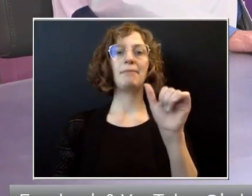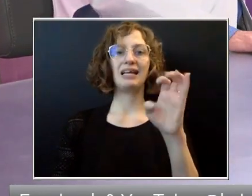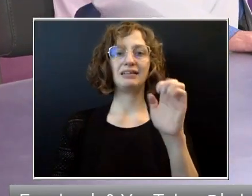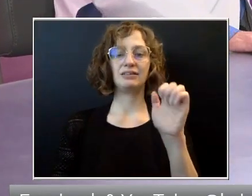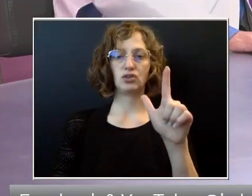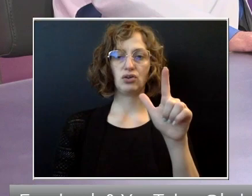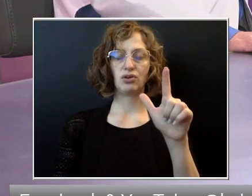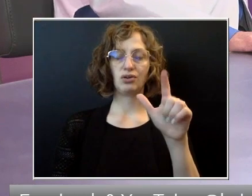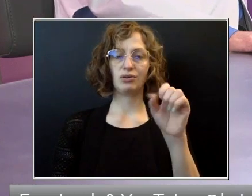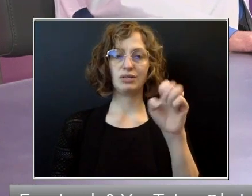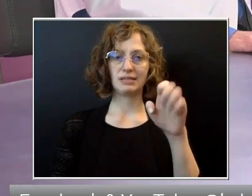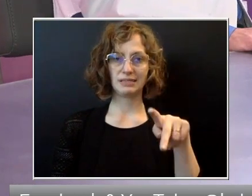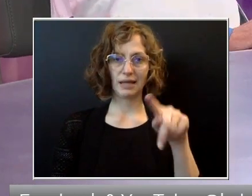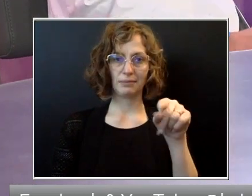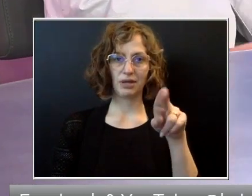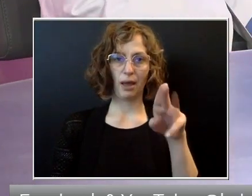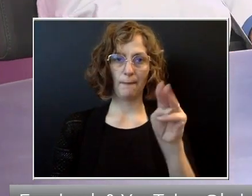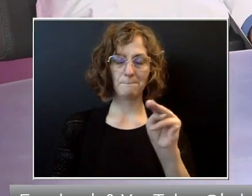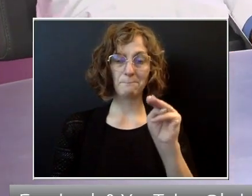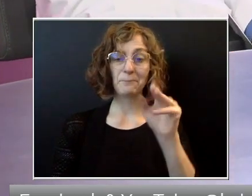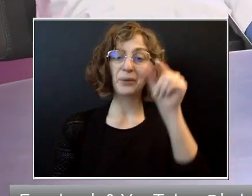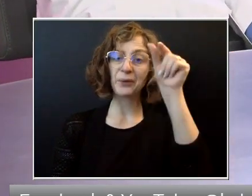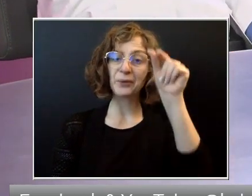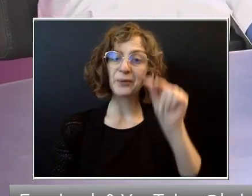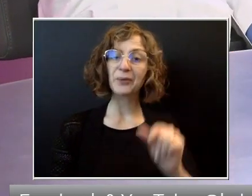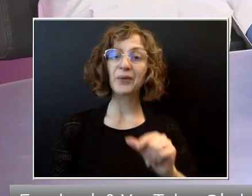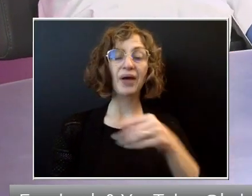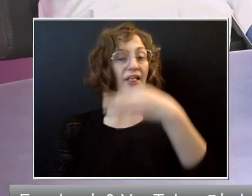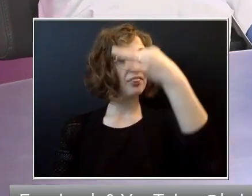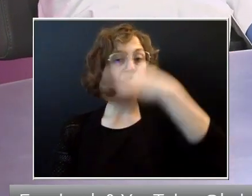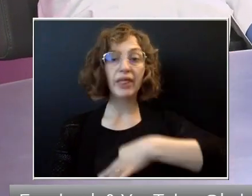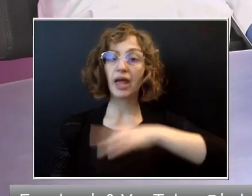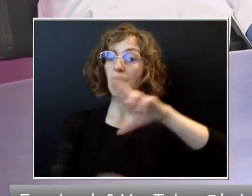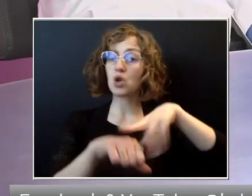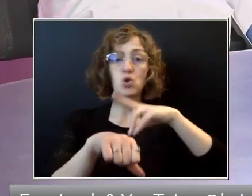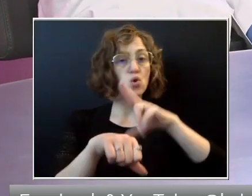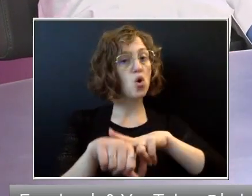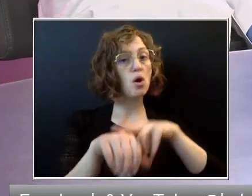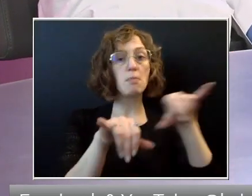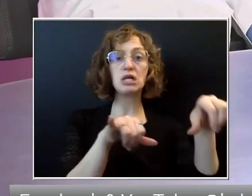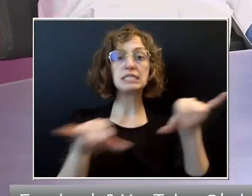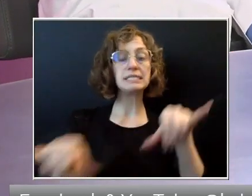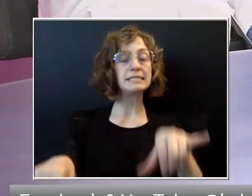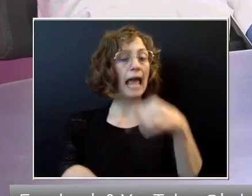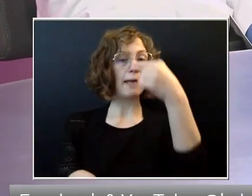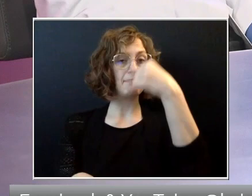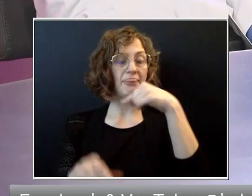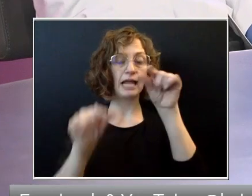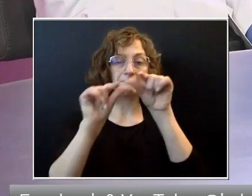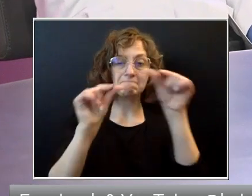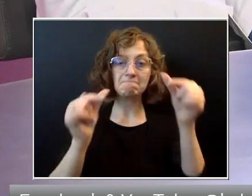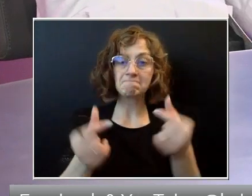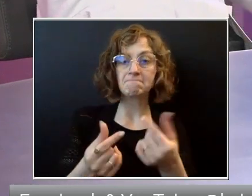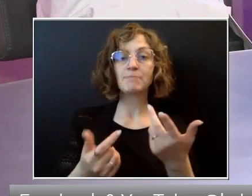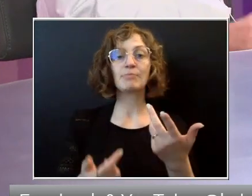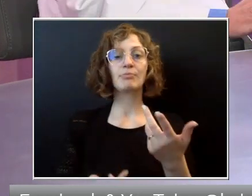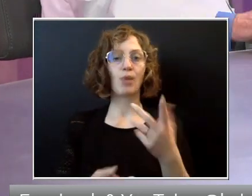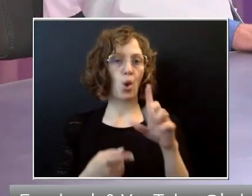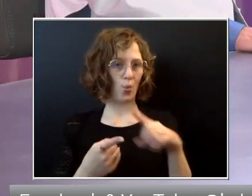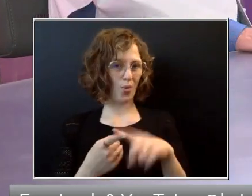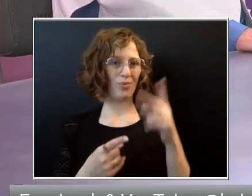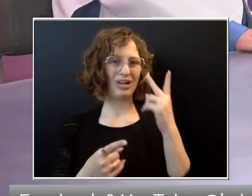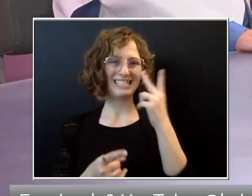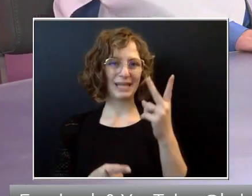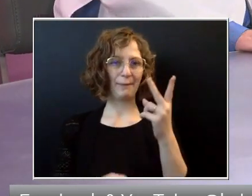it's normal, it's the same thickness as the rest of the heart. And when we get to mom's echo, we'll see it looks a little